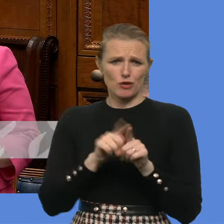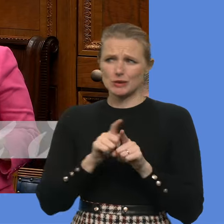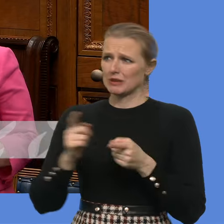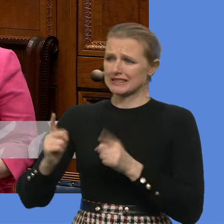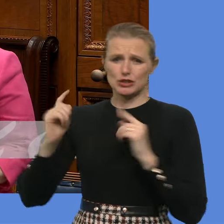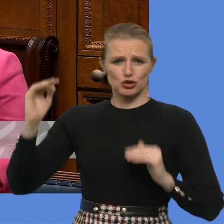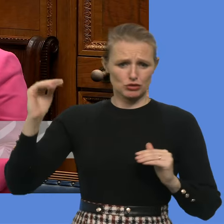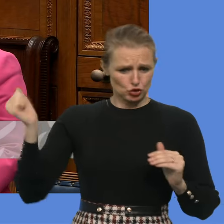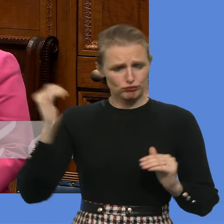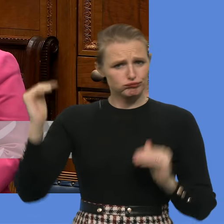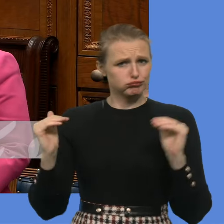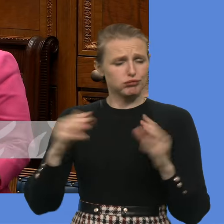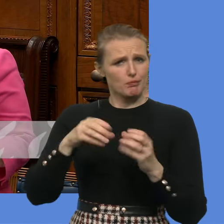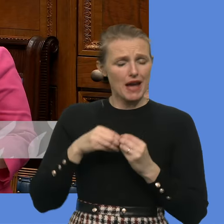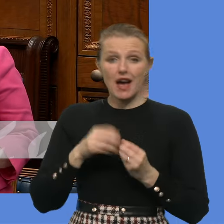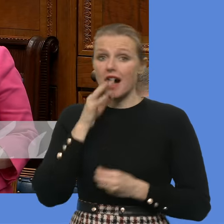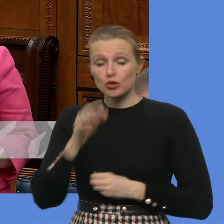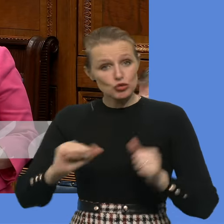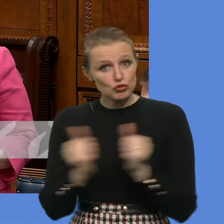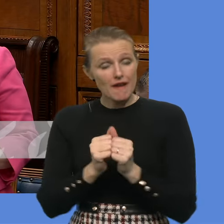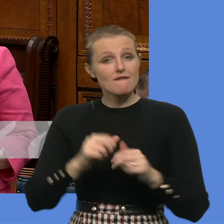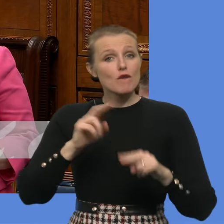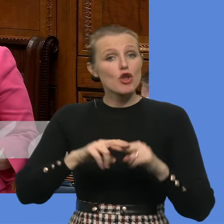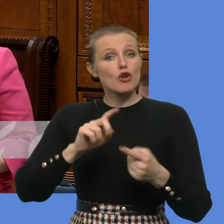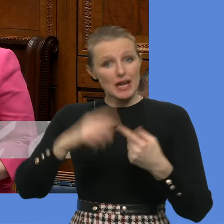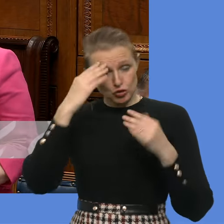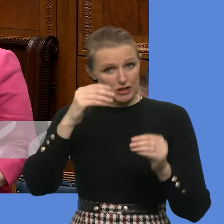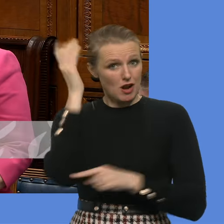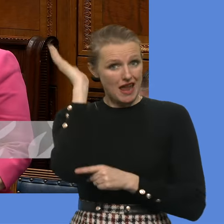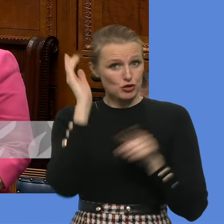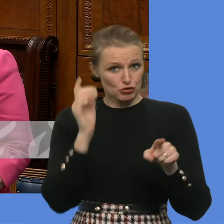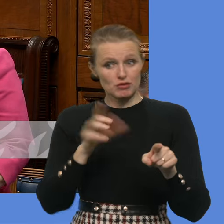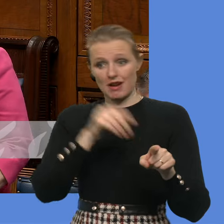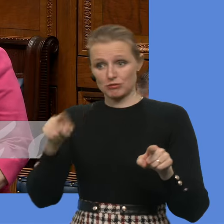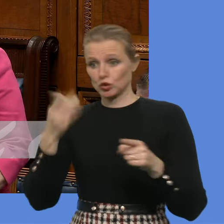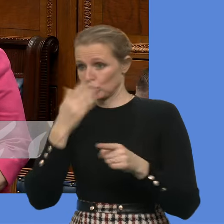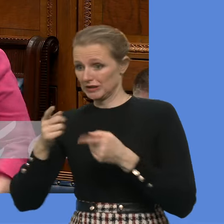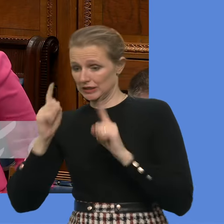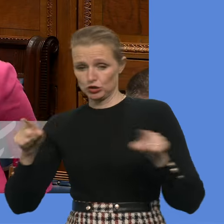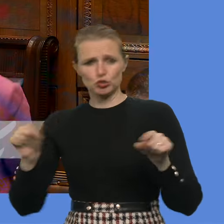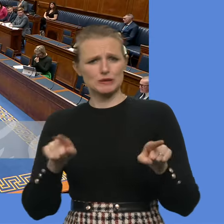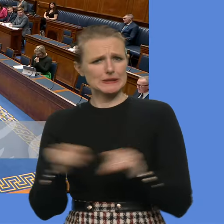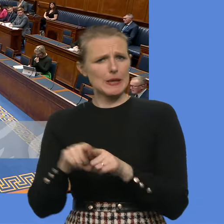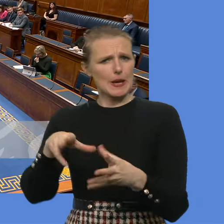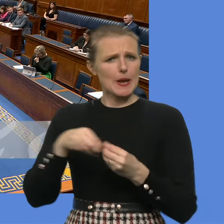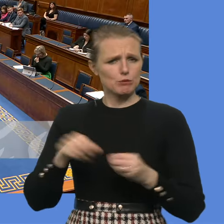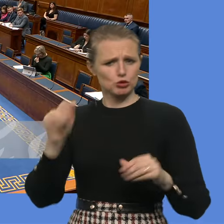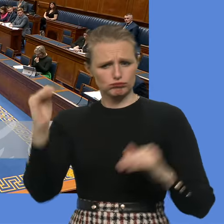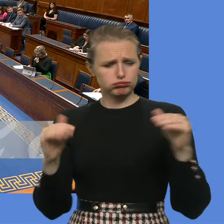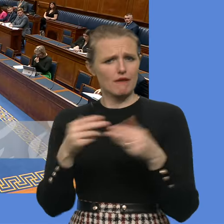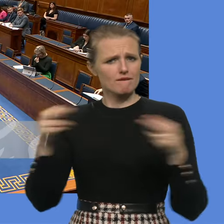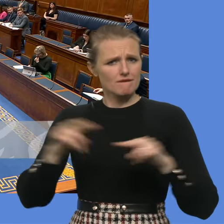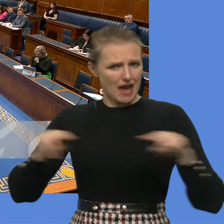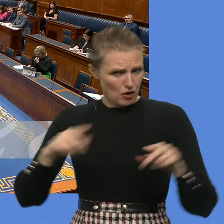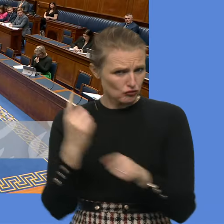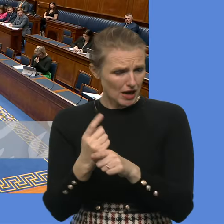agree with the principle of pay parity for further education lecturers and school teaching staff? Minister. Yes,